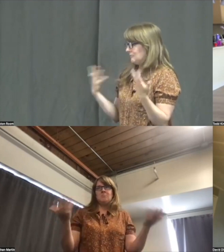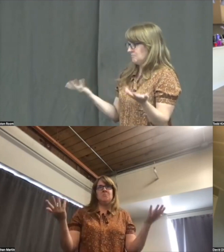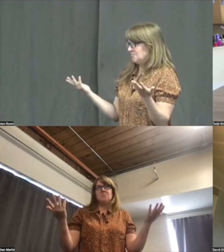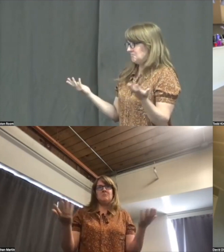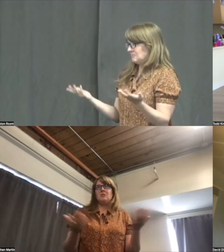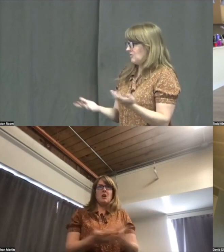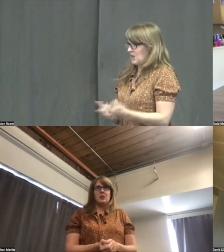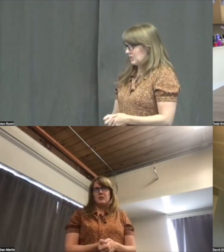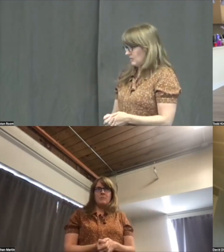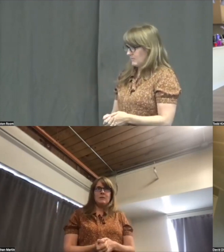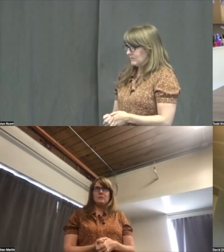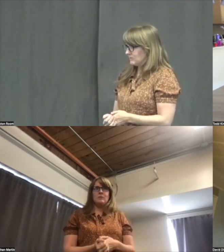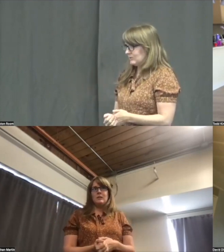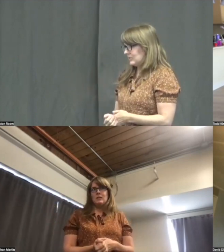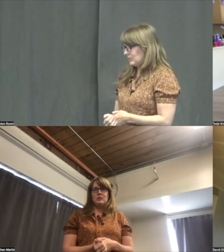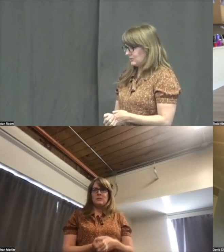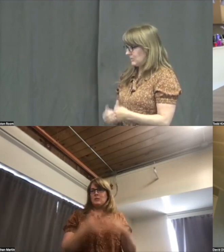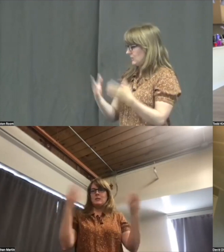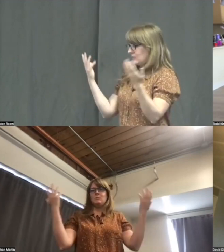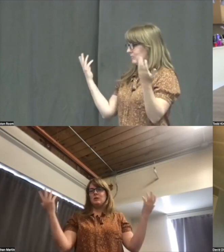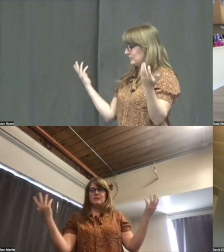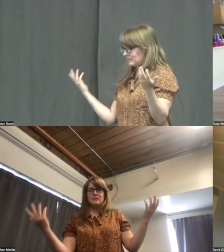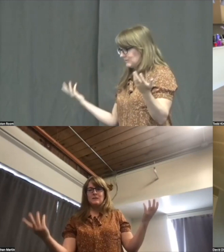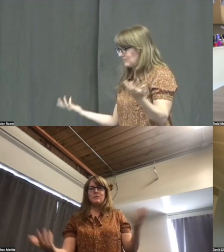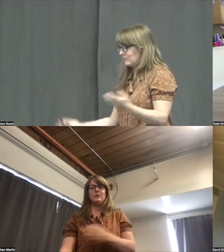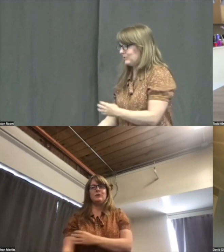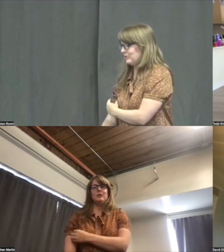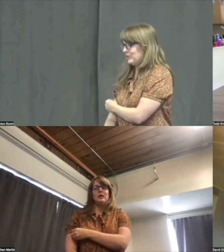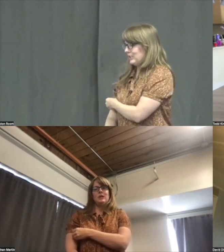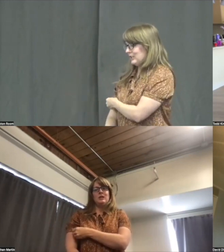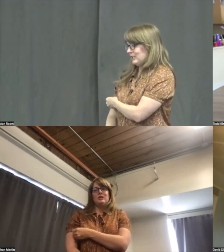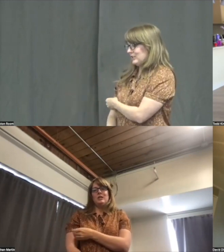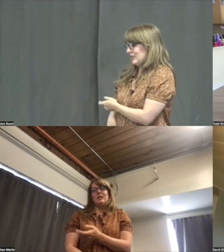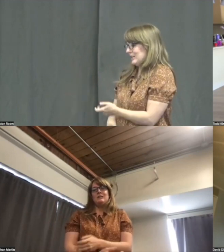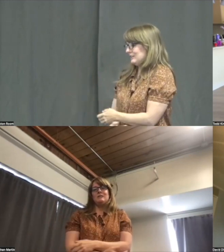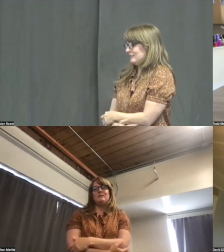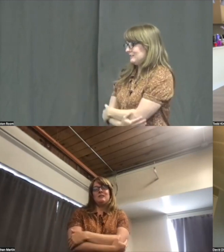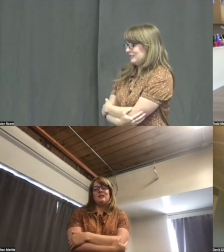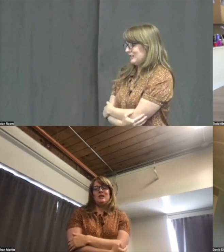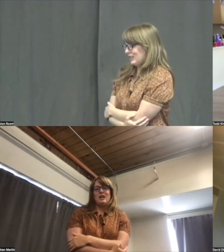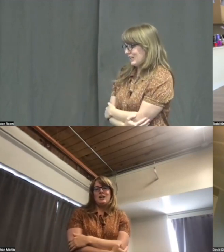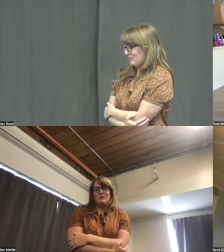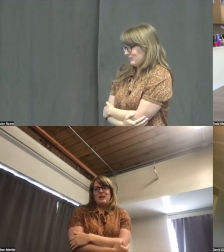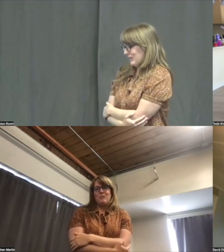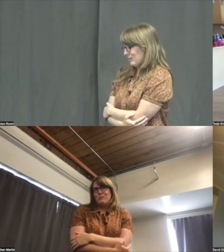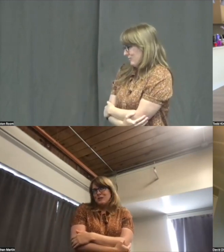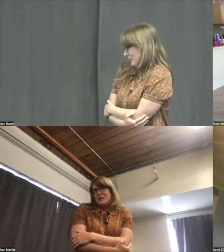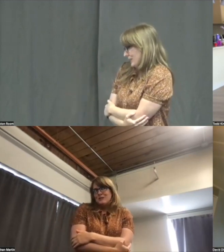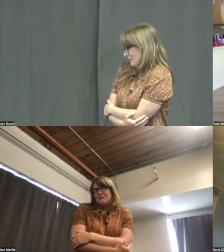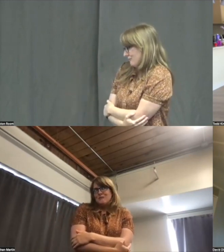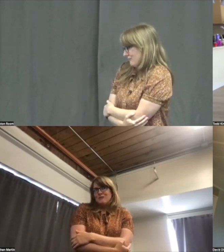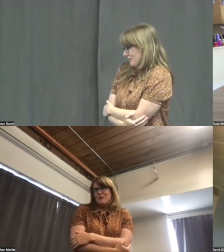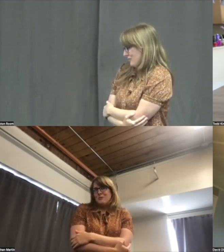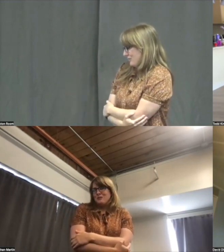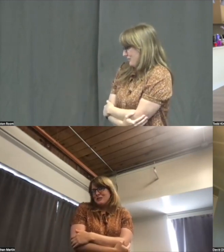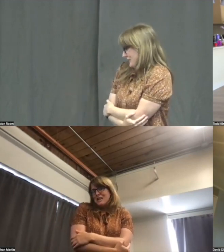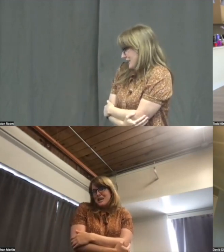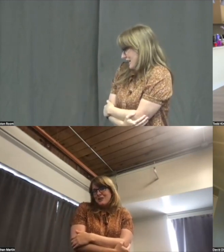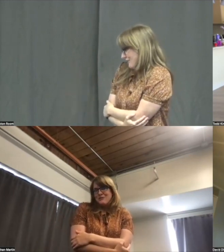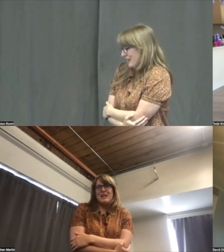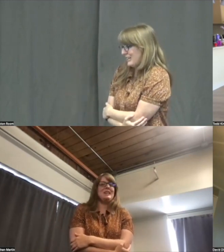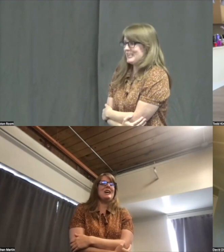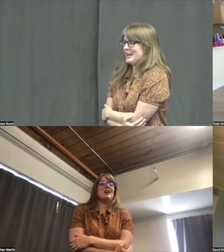like, the longer the males hold the intermission, the more successful it is. And I was like, well, really? Like, where's the